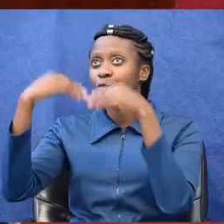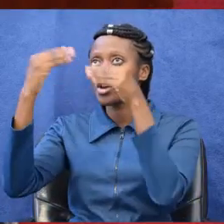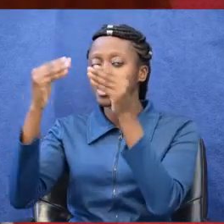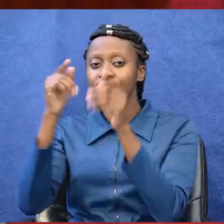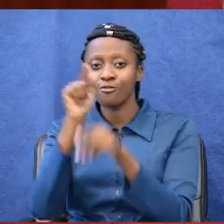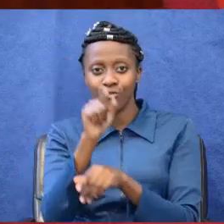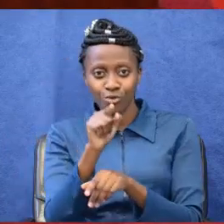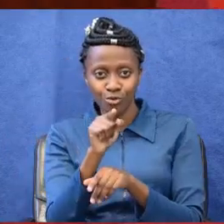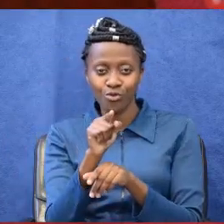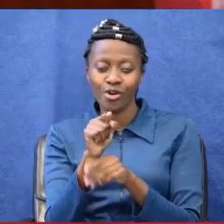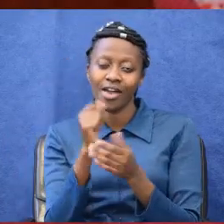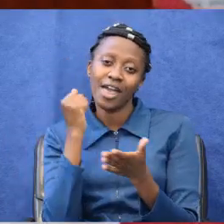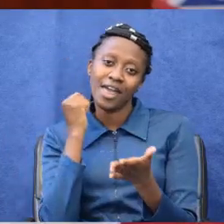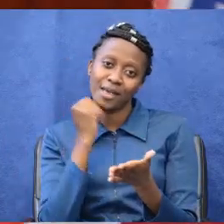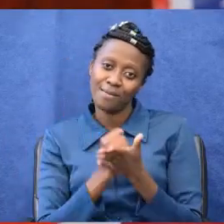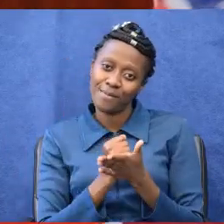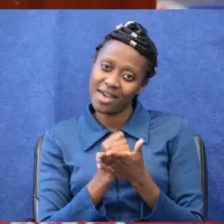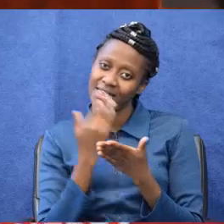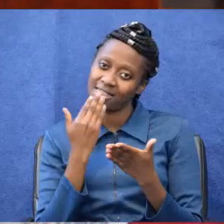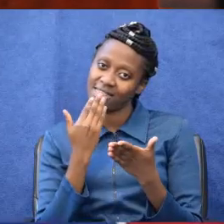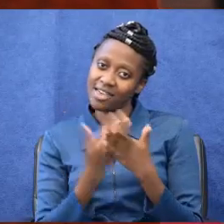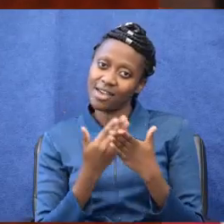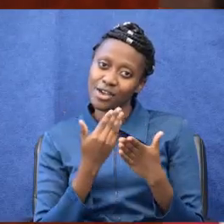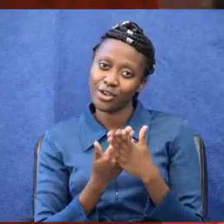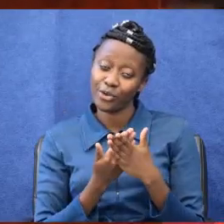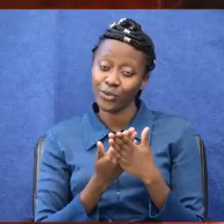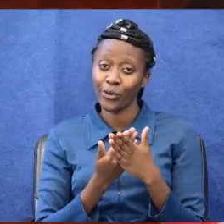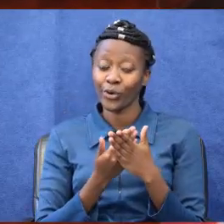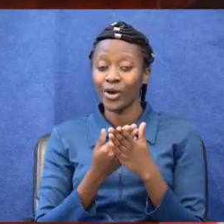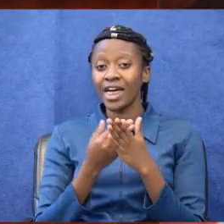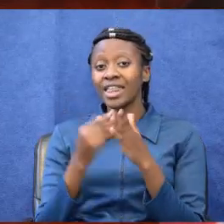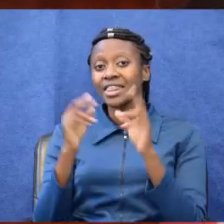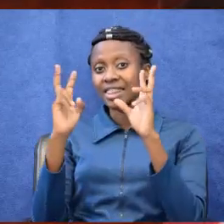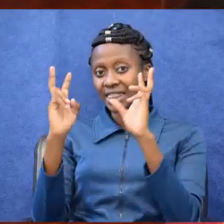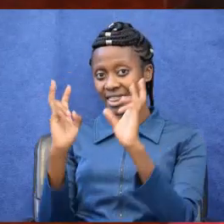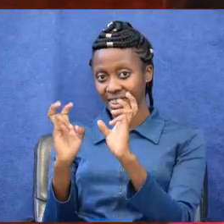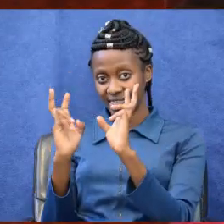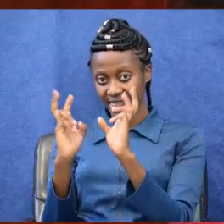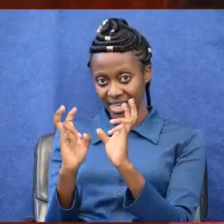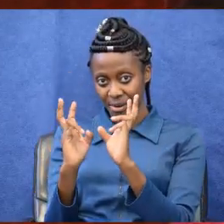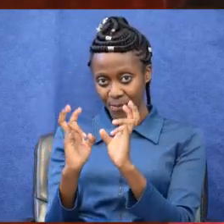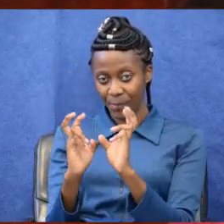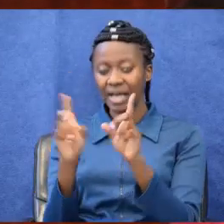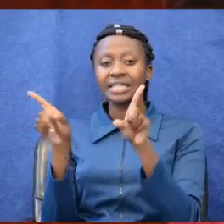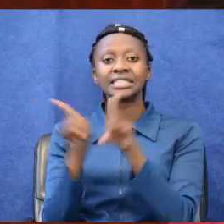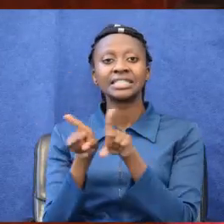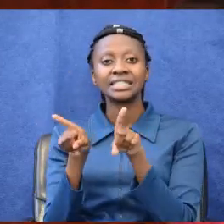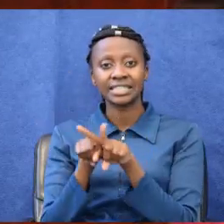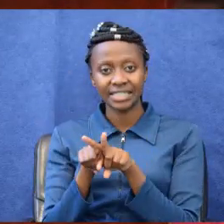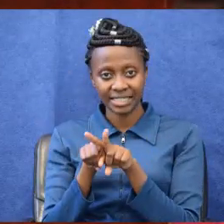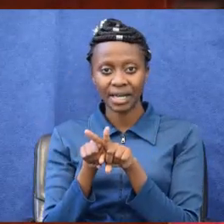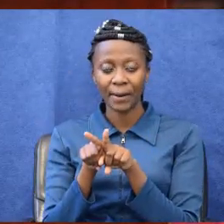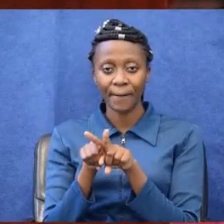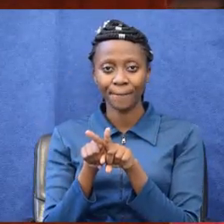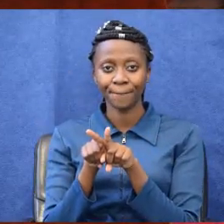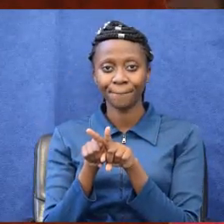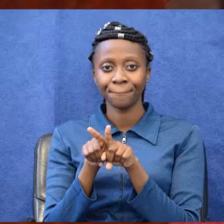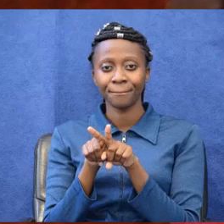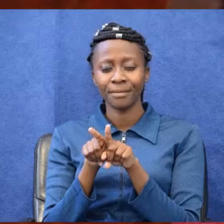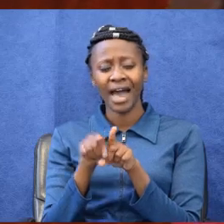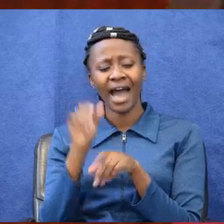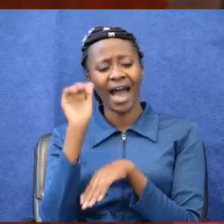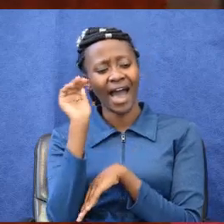you. Amen, amen. Thank you. That is our theme. And so now, as we start, I was